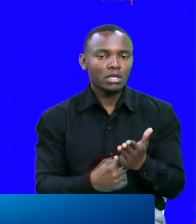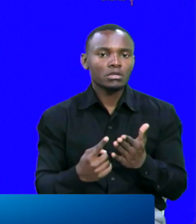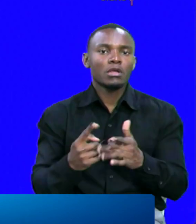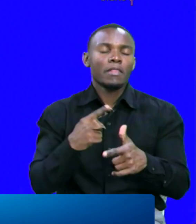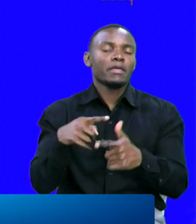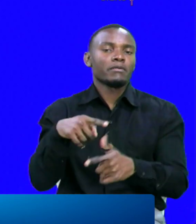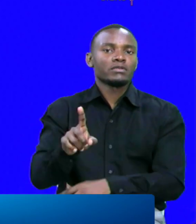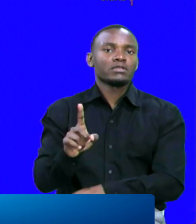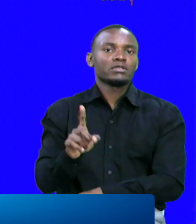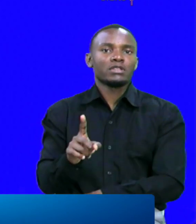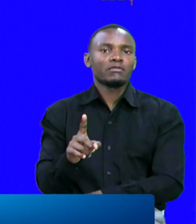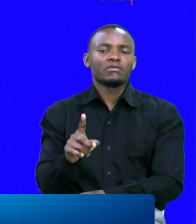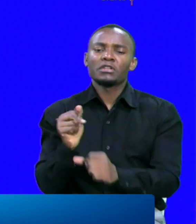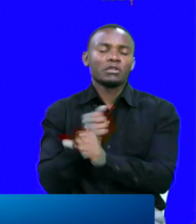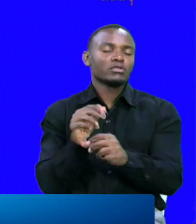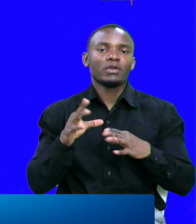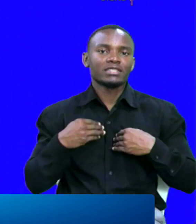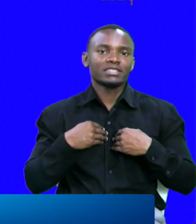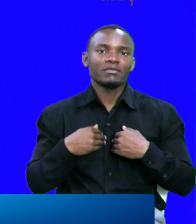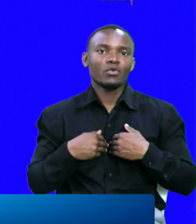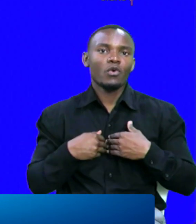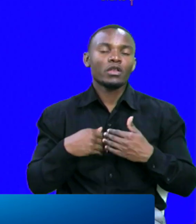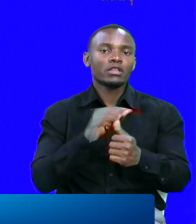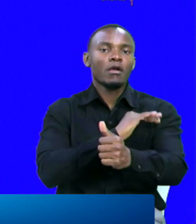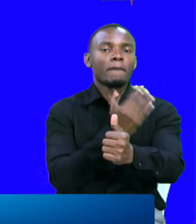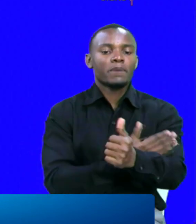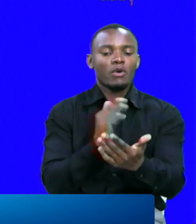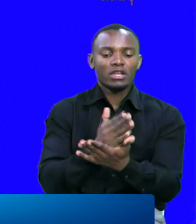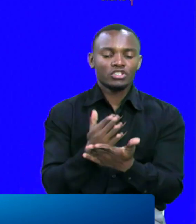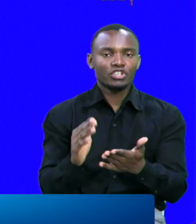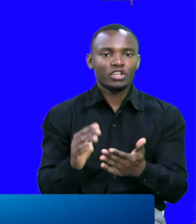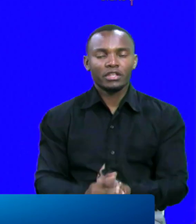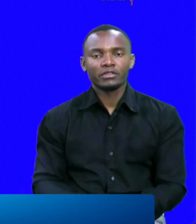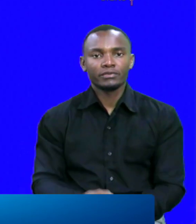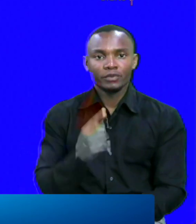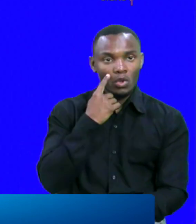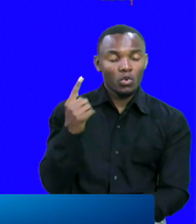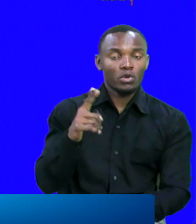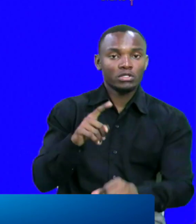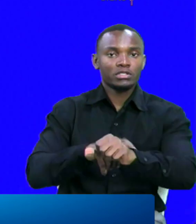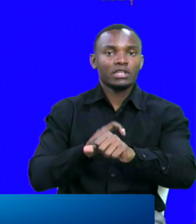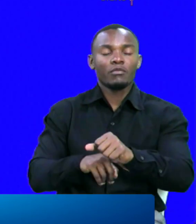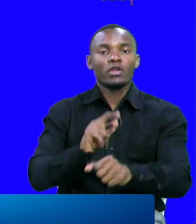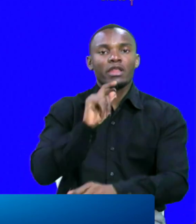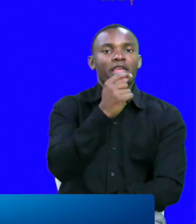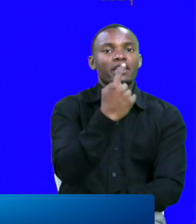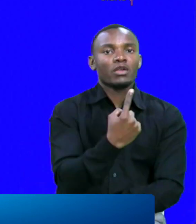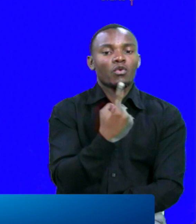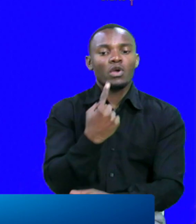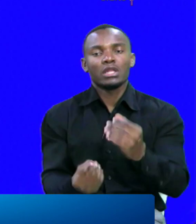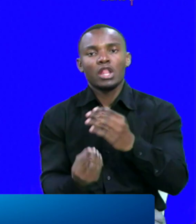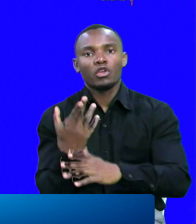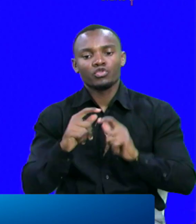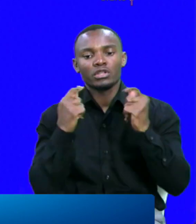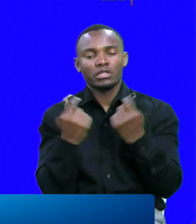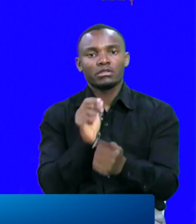troops, they remain jittery over the possibility of a nusu mkate or handshake government. Here